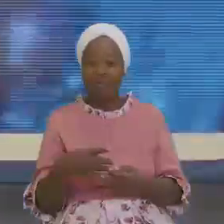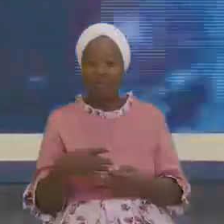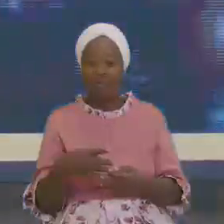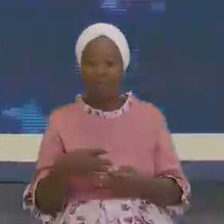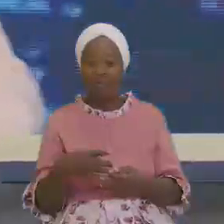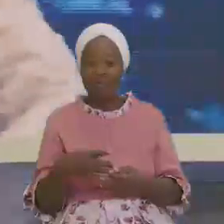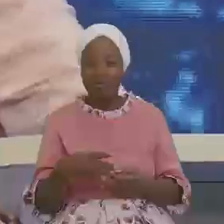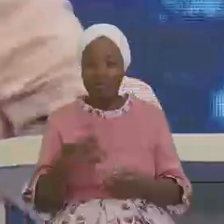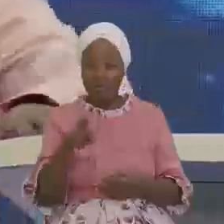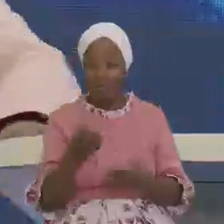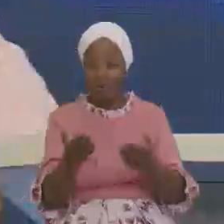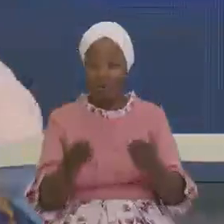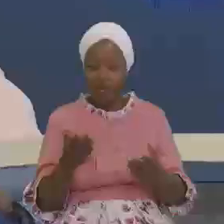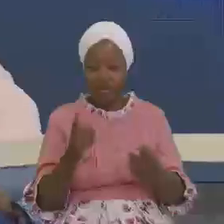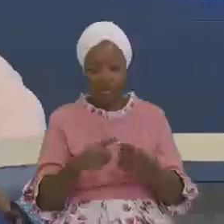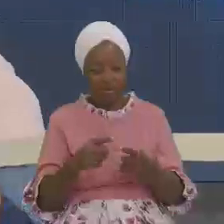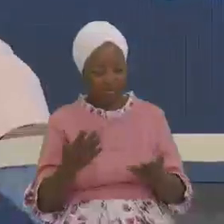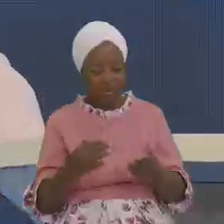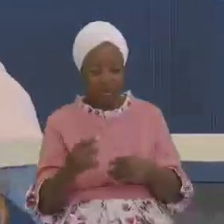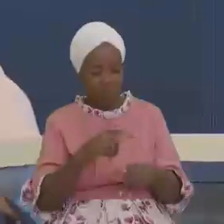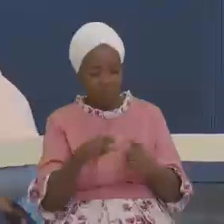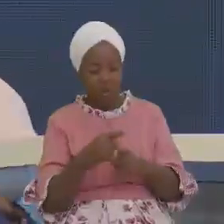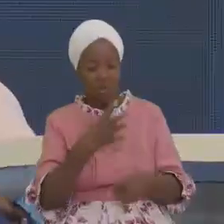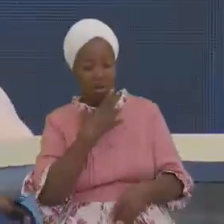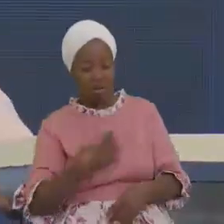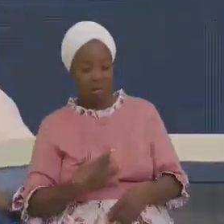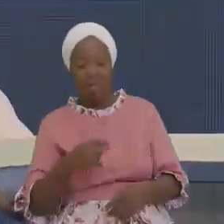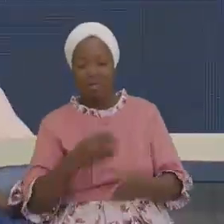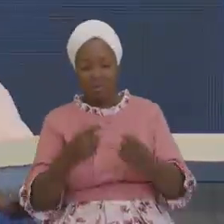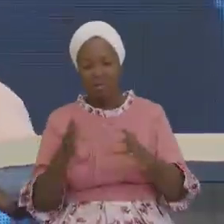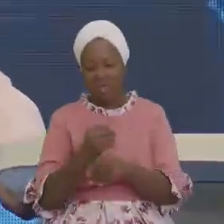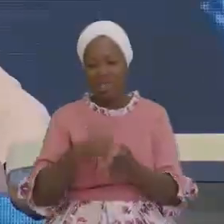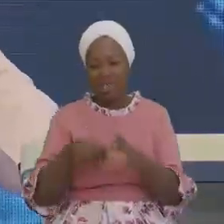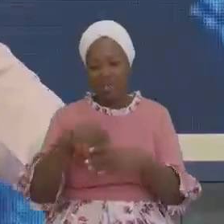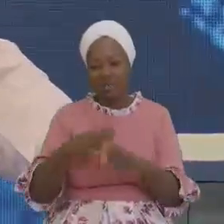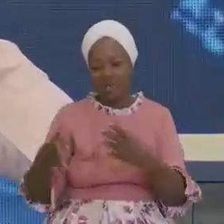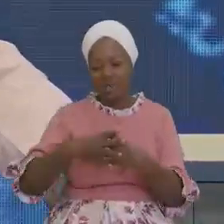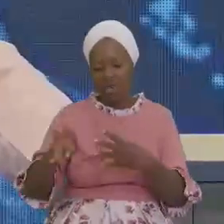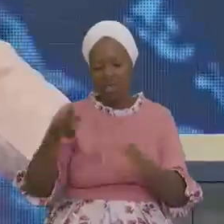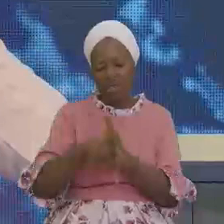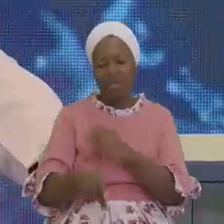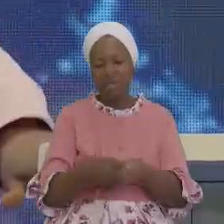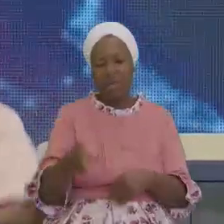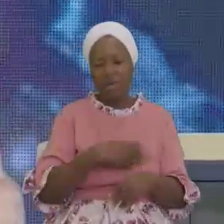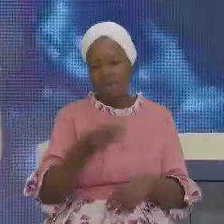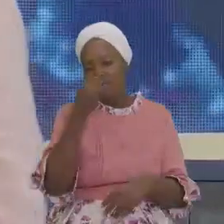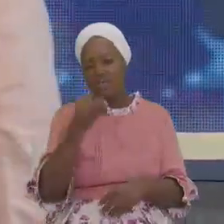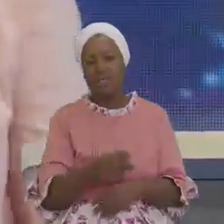you want to, when you are hungry, you want to take them out of the cage, slaughter them, kill them, eat them up.